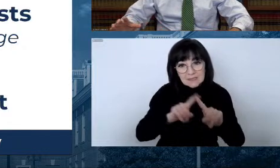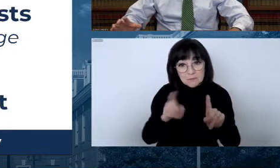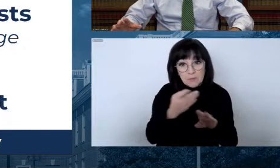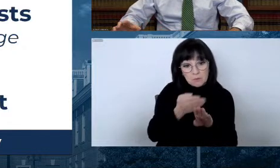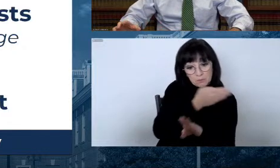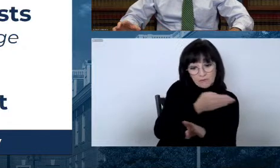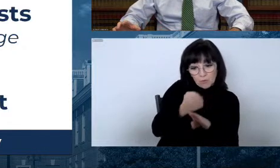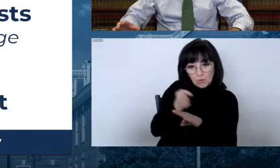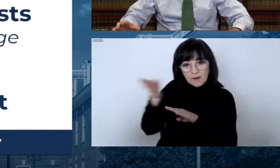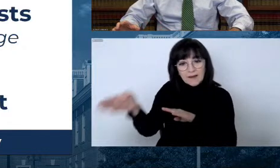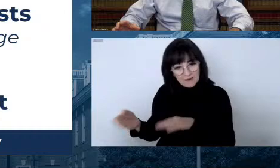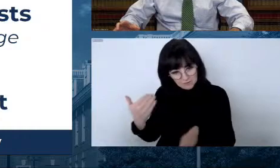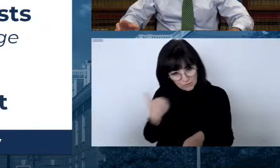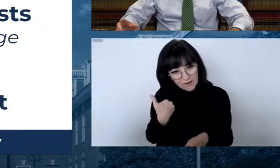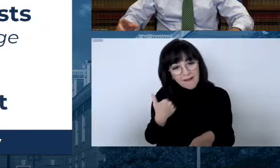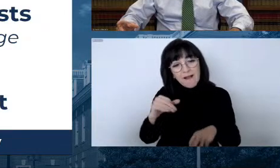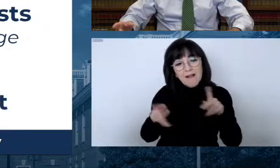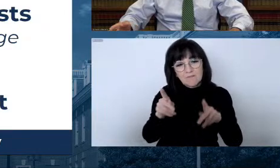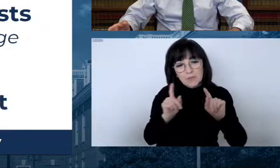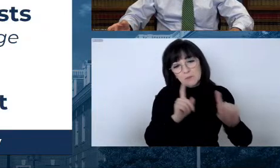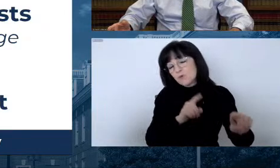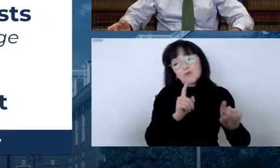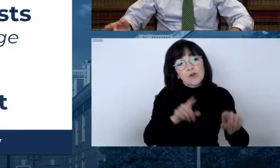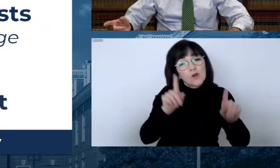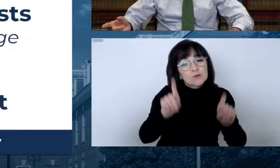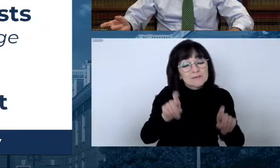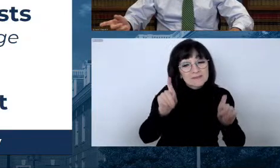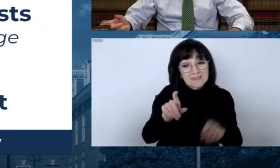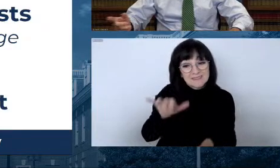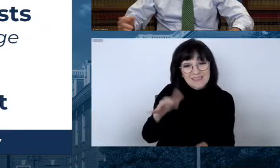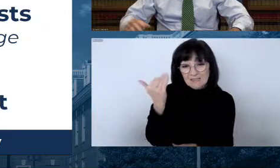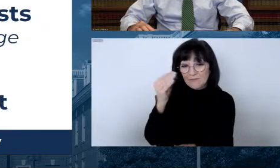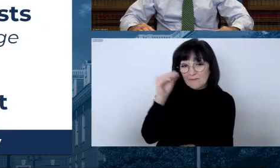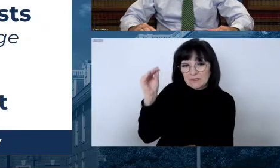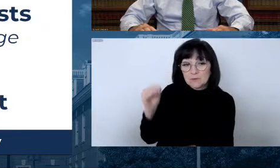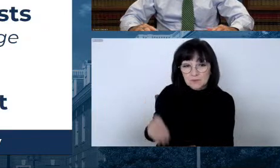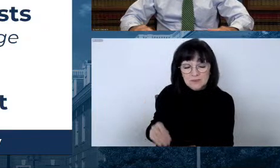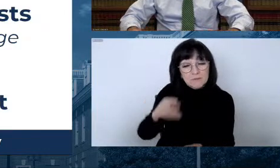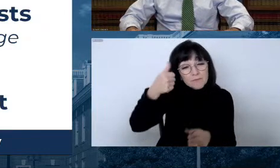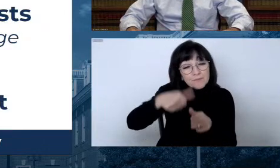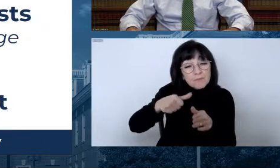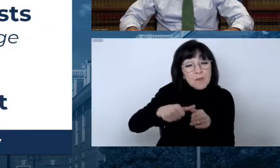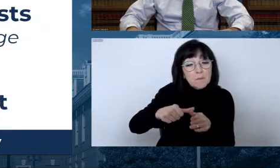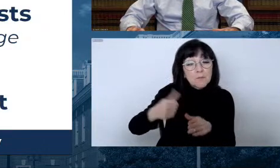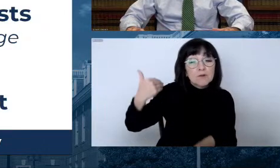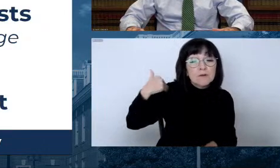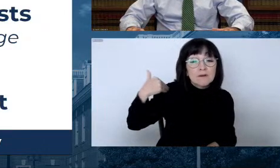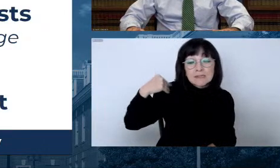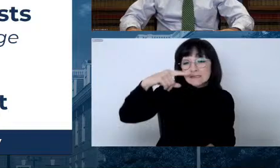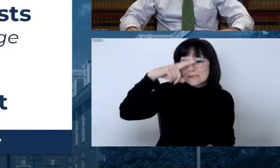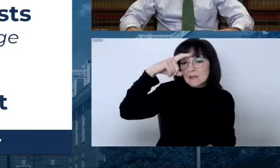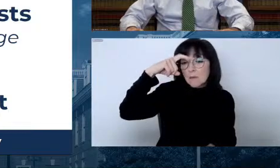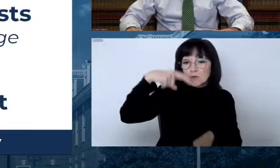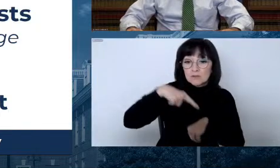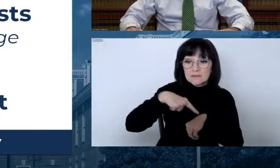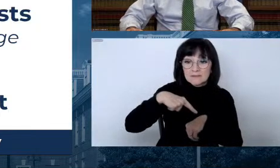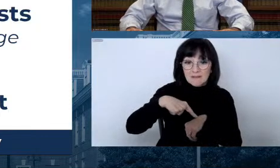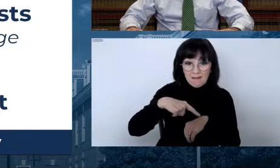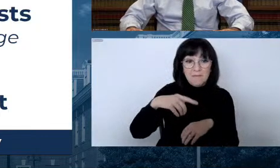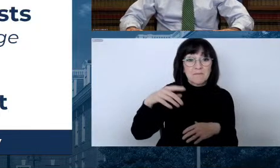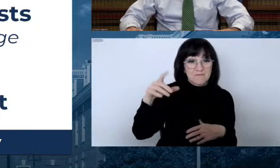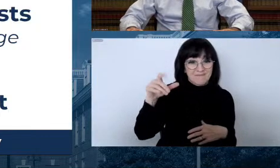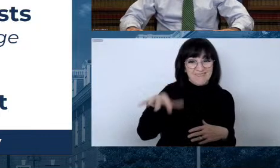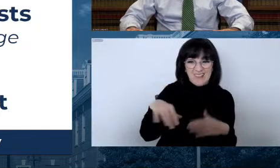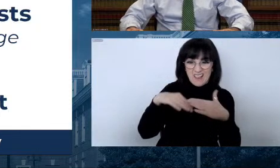is a 7-day moving average. You'll remember there was a time during the summer where things were really good, when we were under 1%